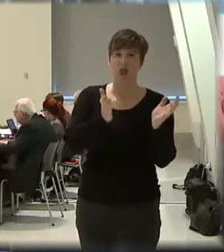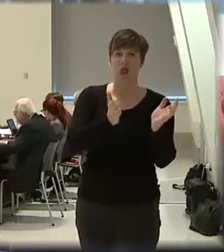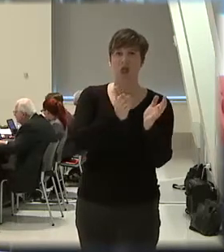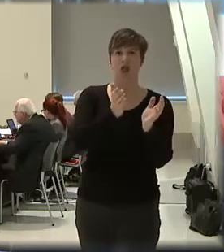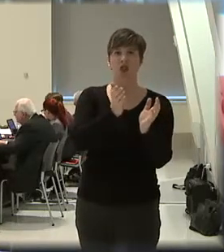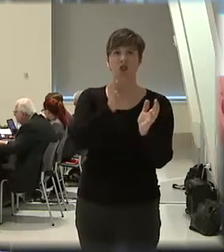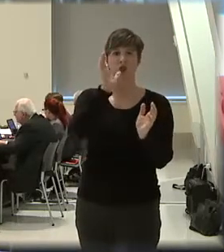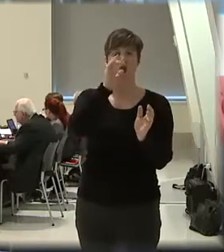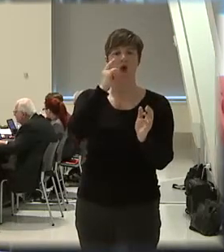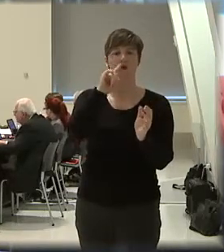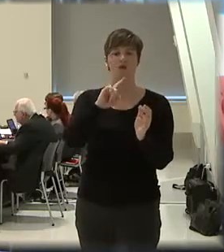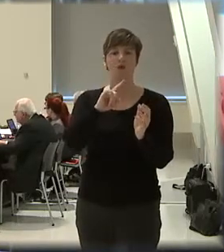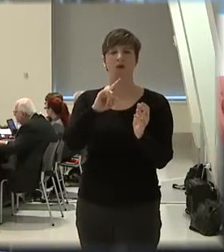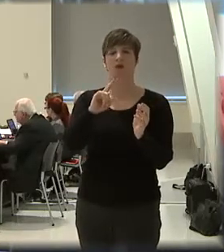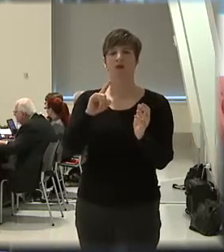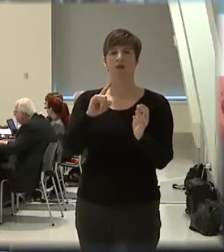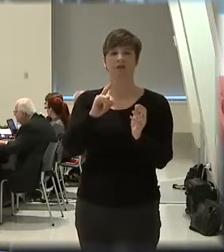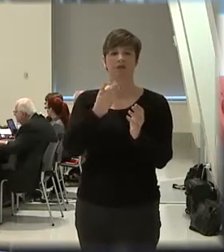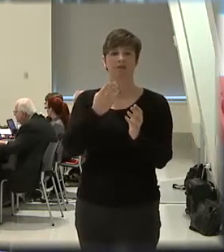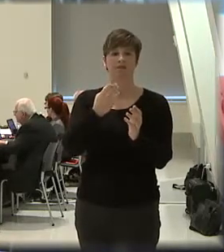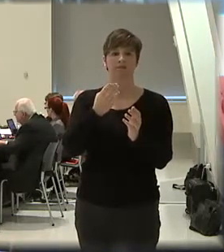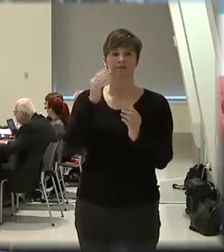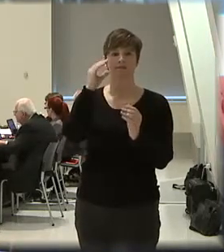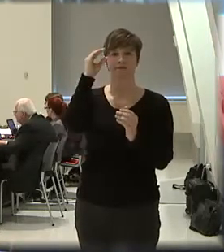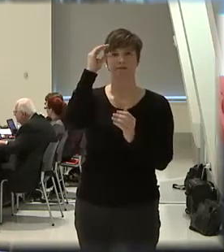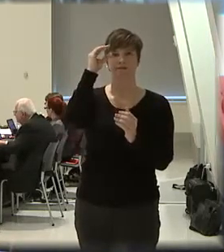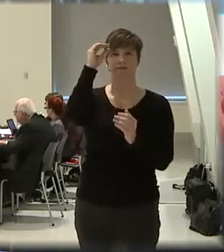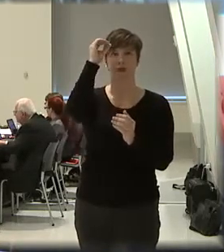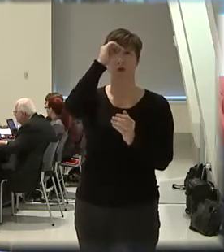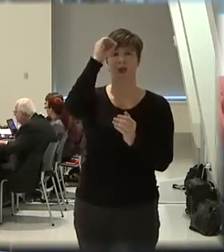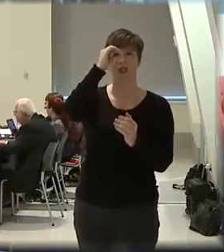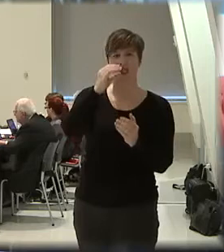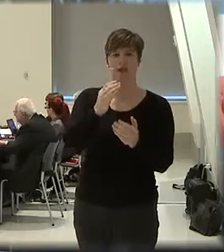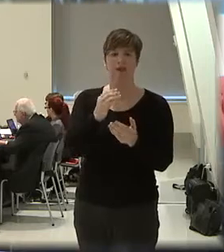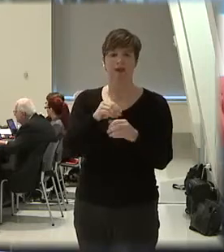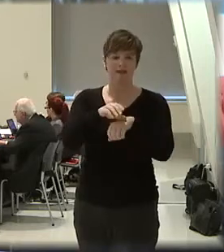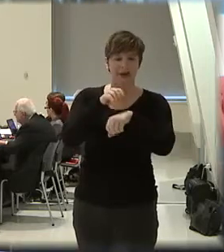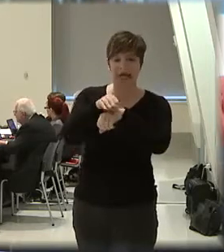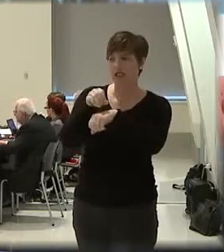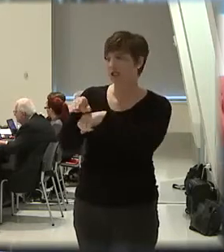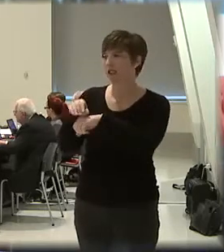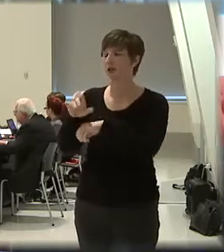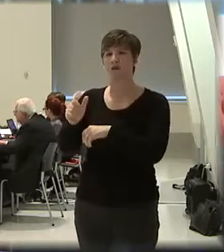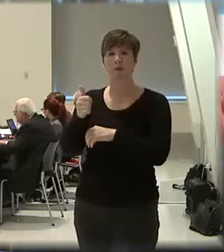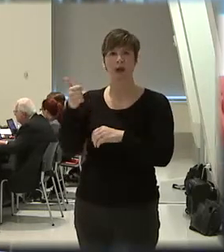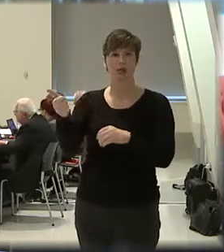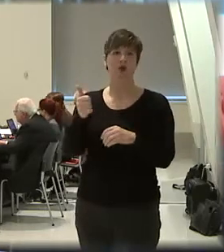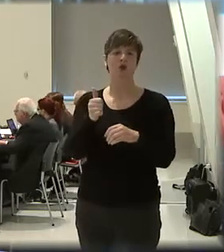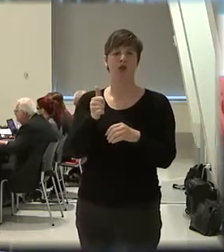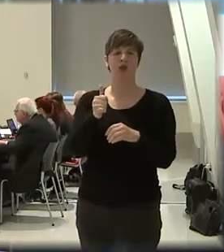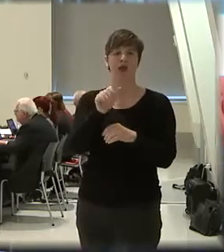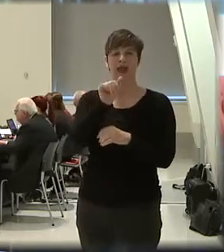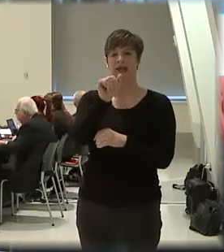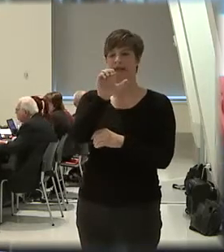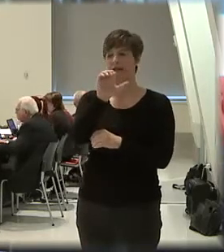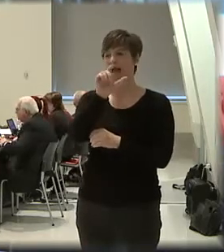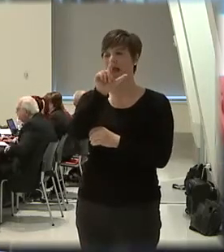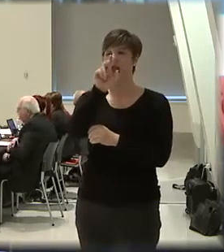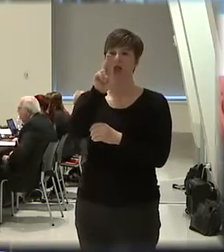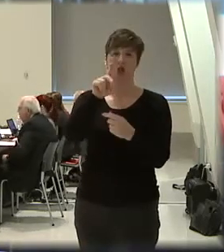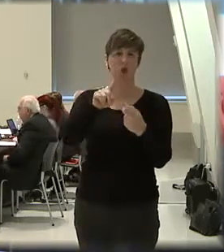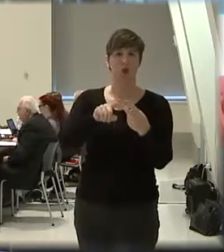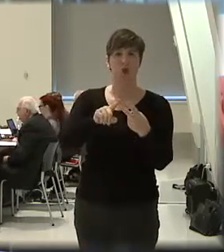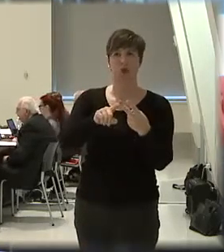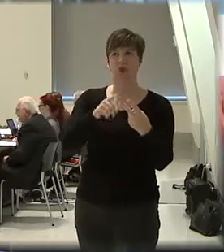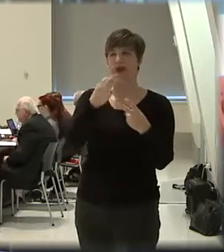input in the policy development process from their local labor leaders, citizens, local chapters of the ACLU, their